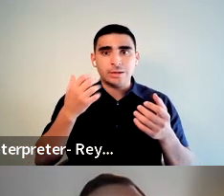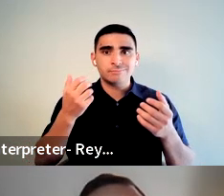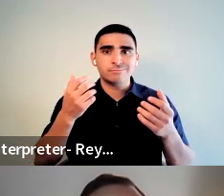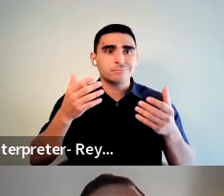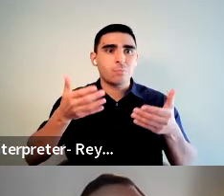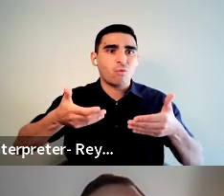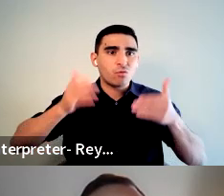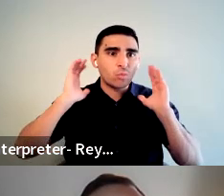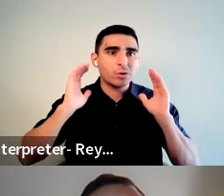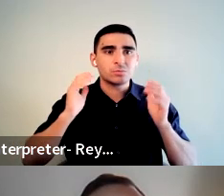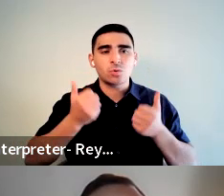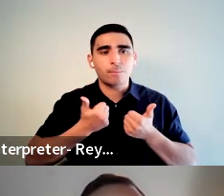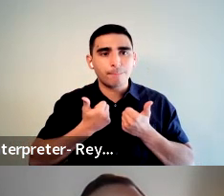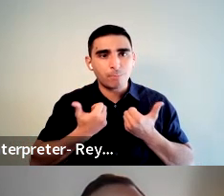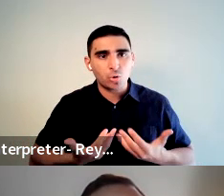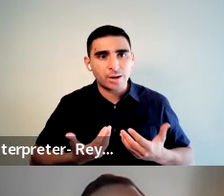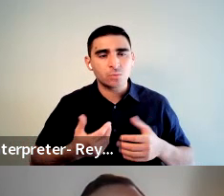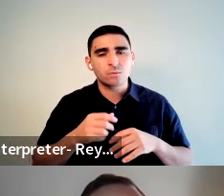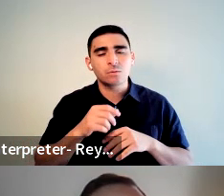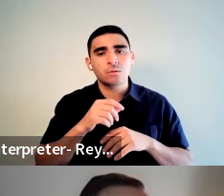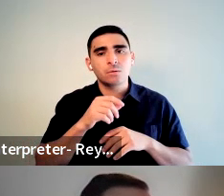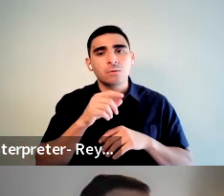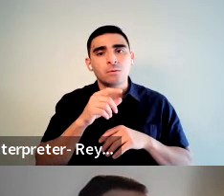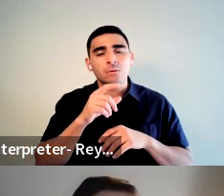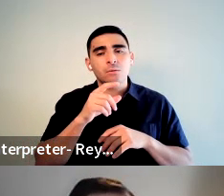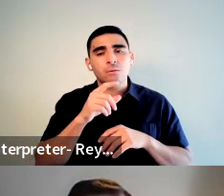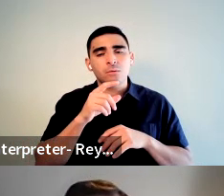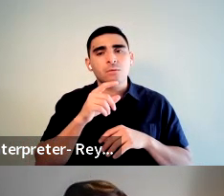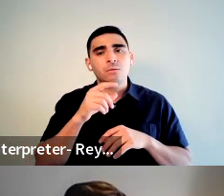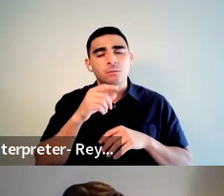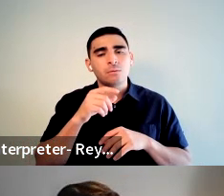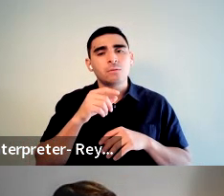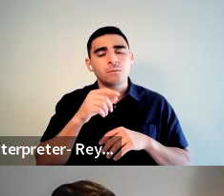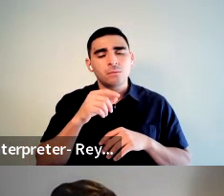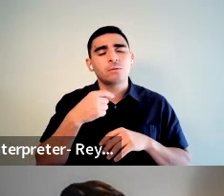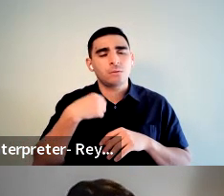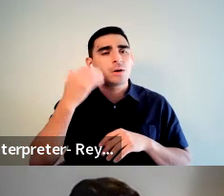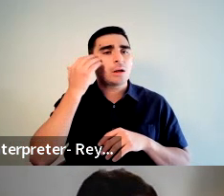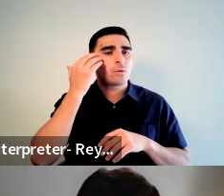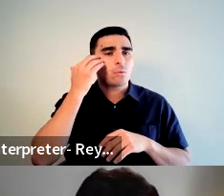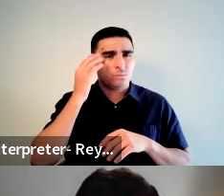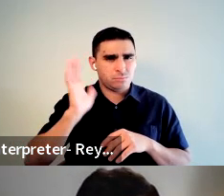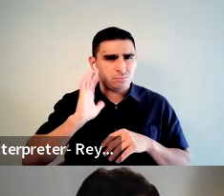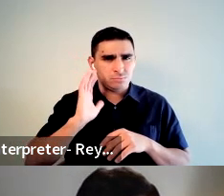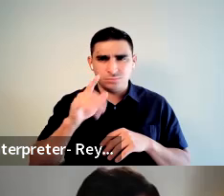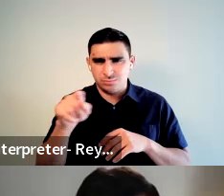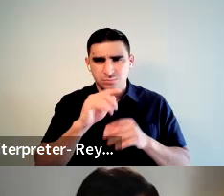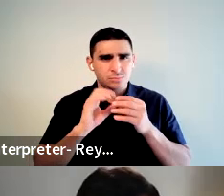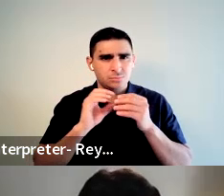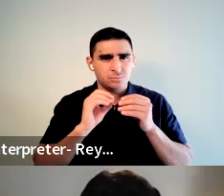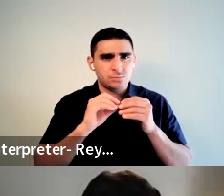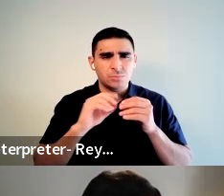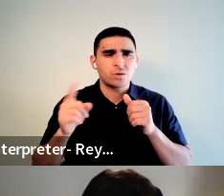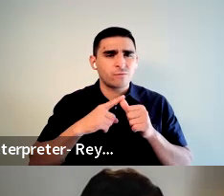of the challenges. And so I think really just knowing, and I know someone had stated it early on in that first work